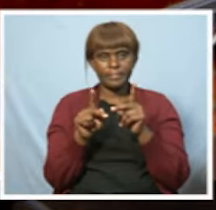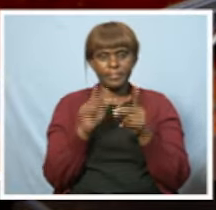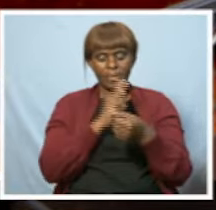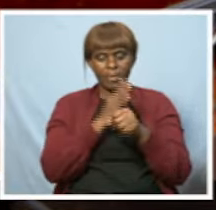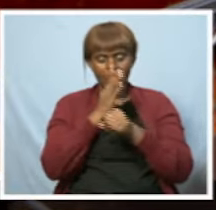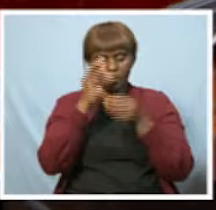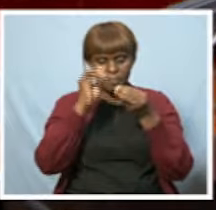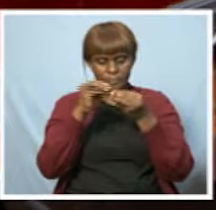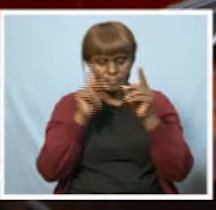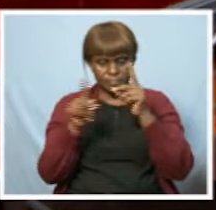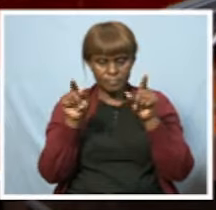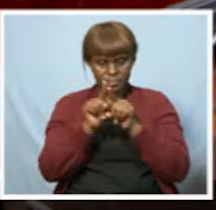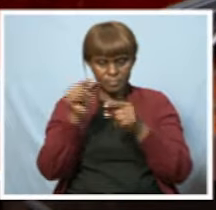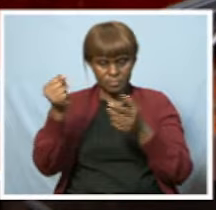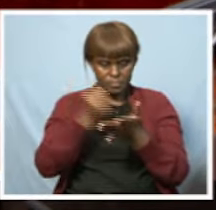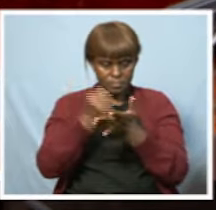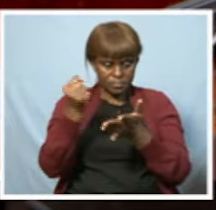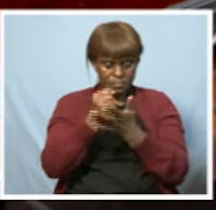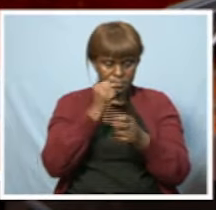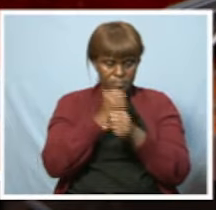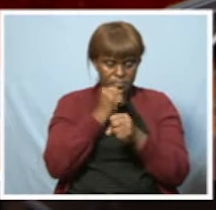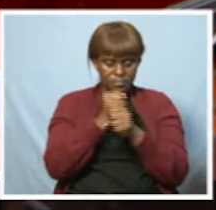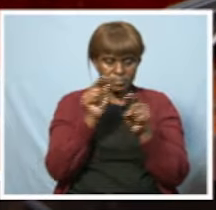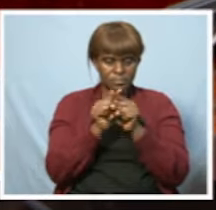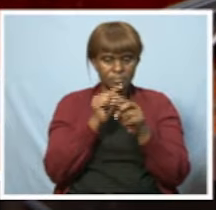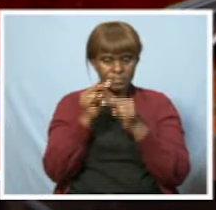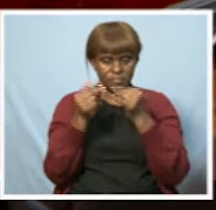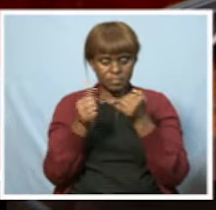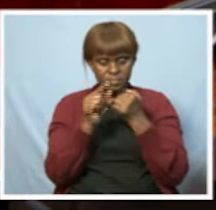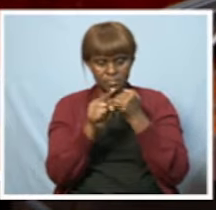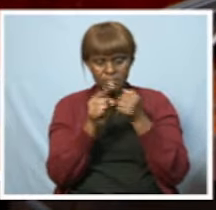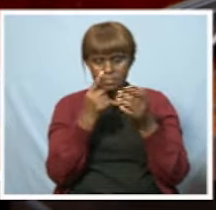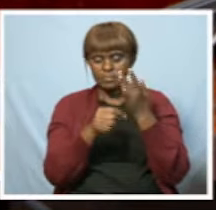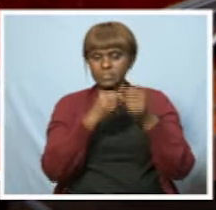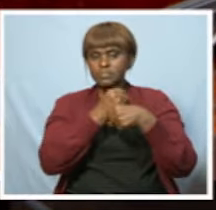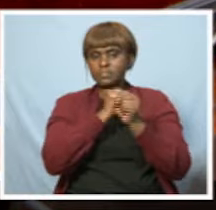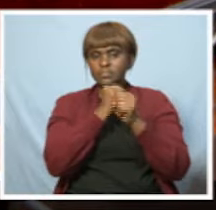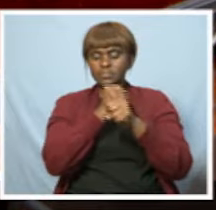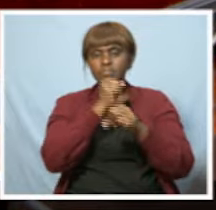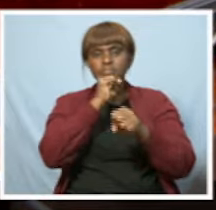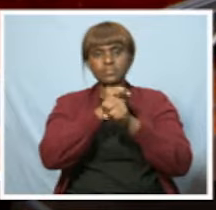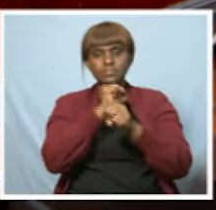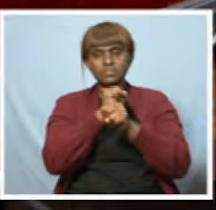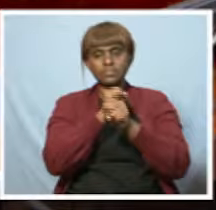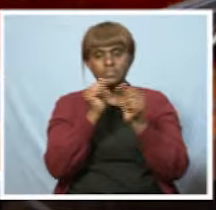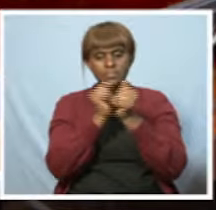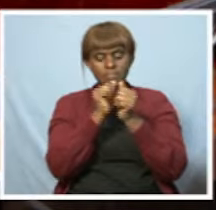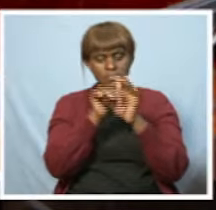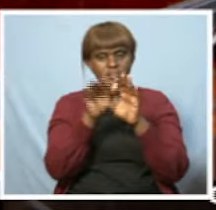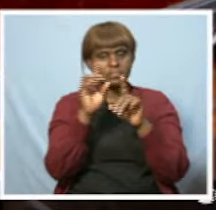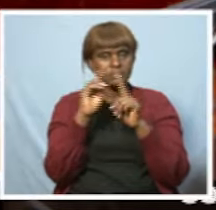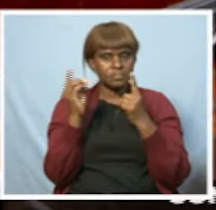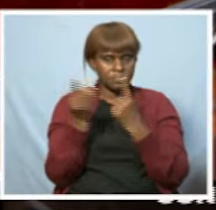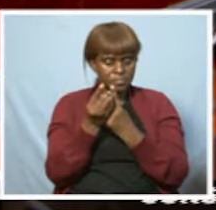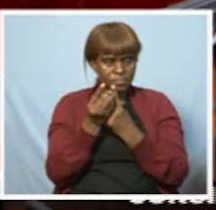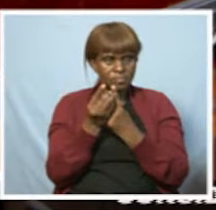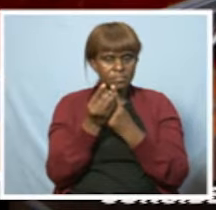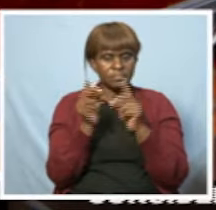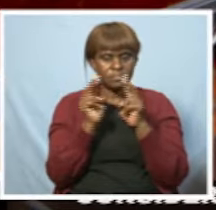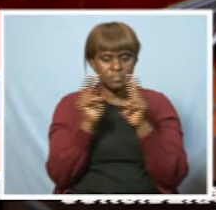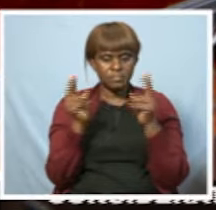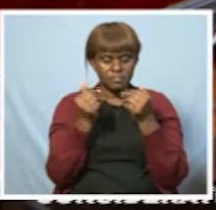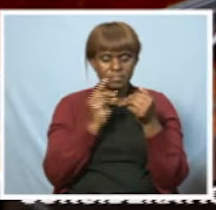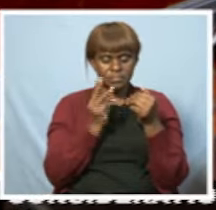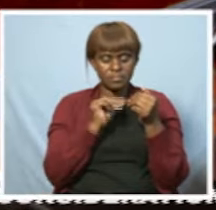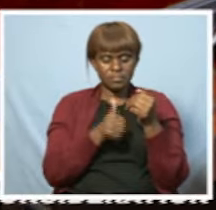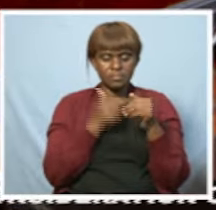Once more people are employed, it then means that this loan is creating employment within the district. And so